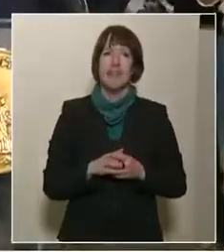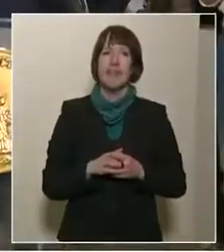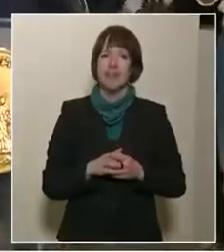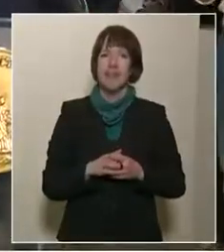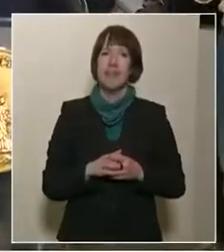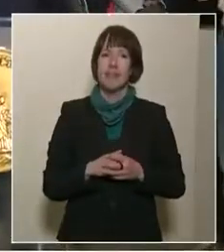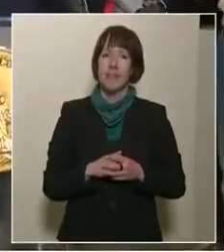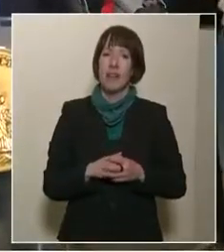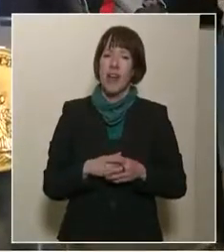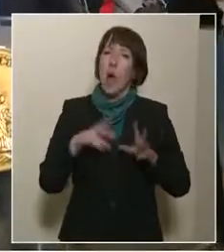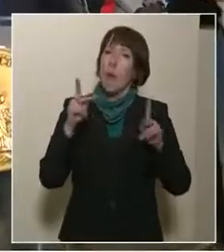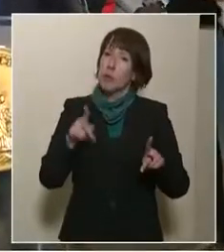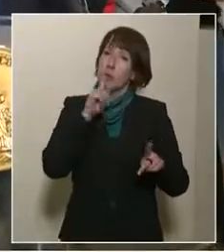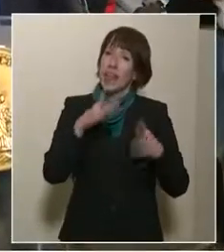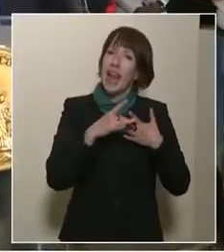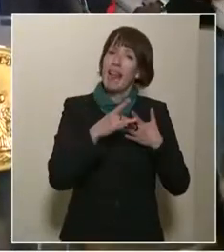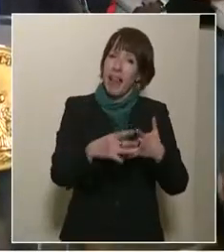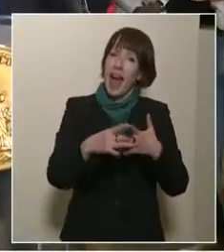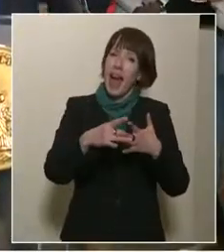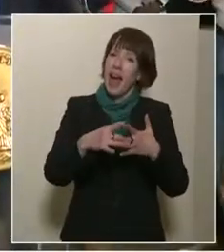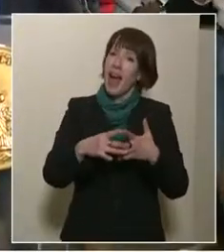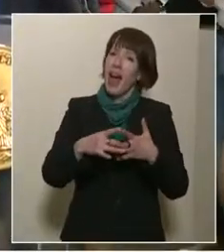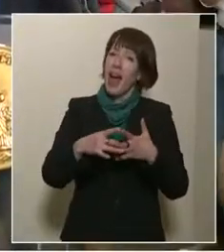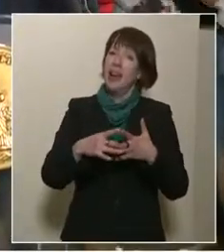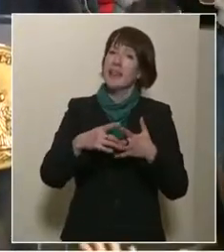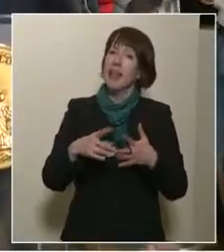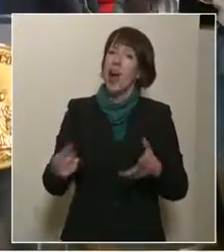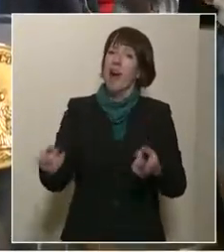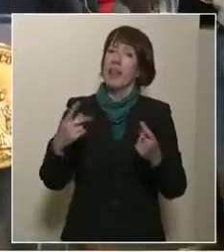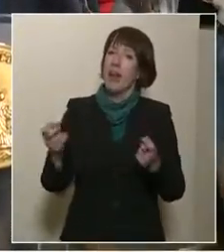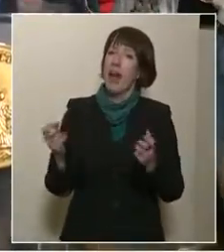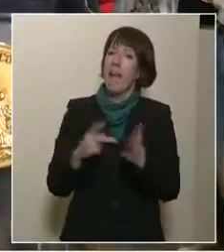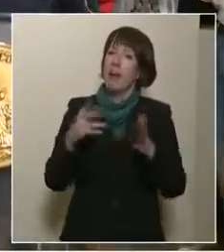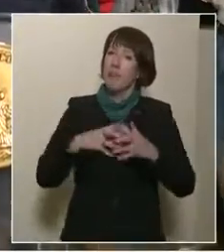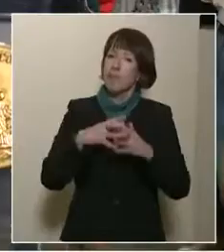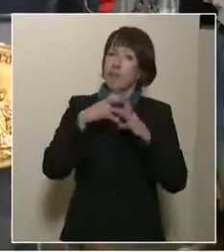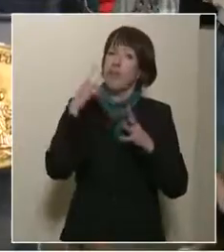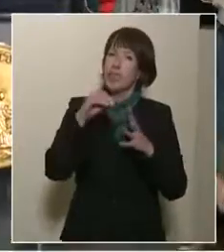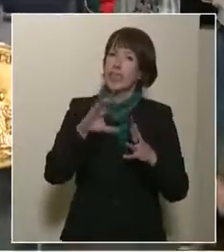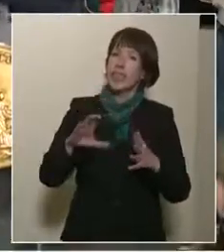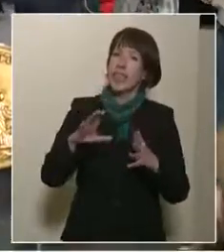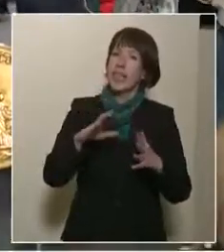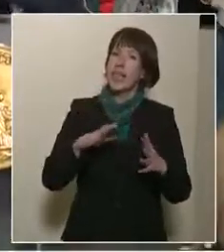the person who has led the comeback a round of applause for all that she's done. Madam Mayor Muriel Bowser.